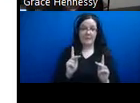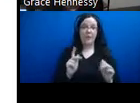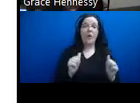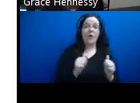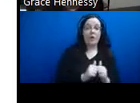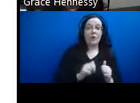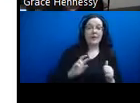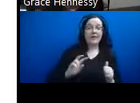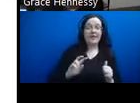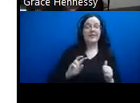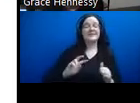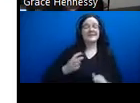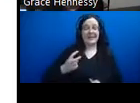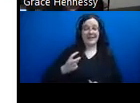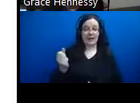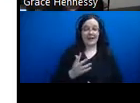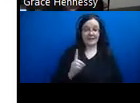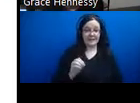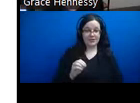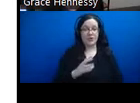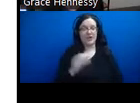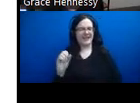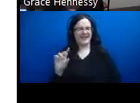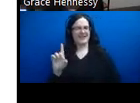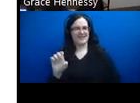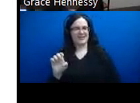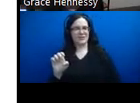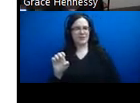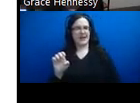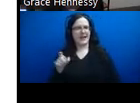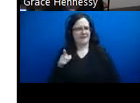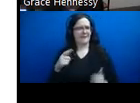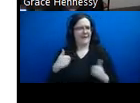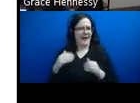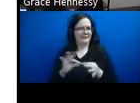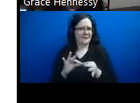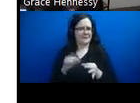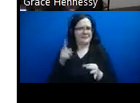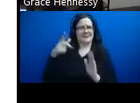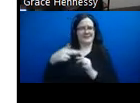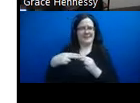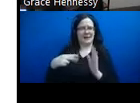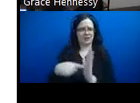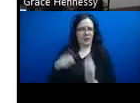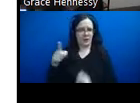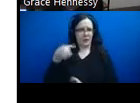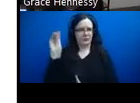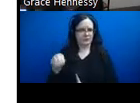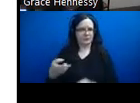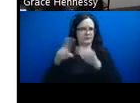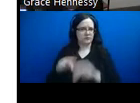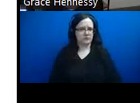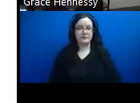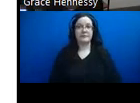secondary gambling disorder and suicide, as demonstrated by this slide. So you can see the blue line is the